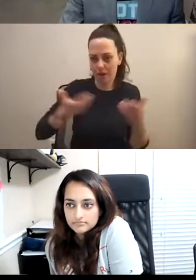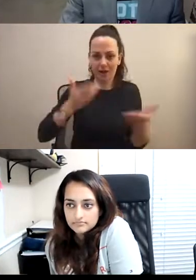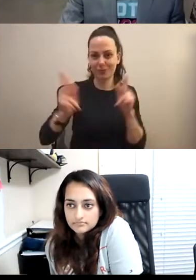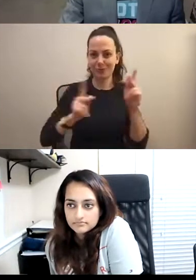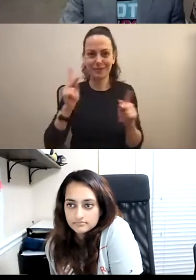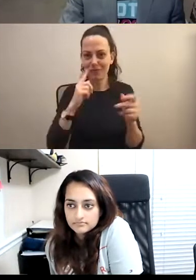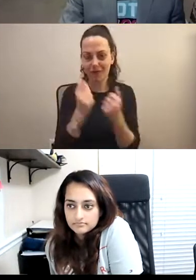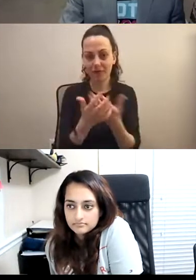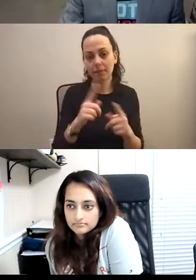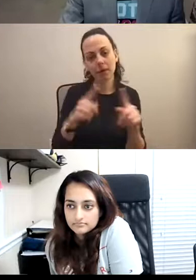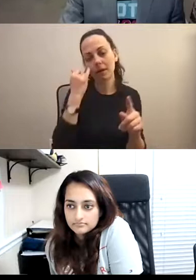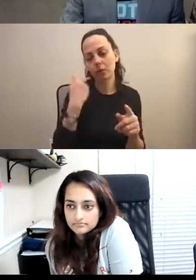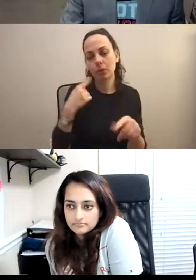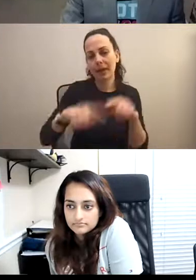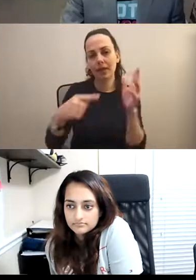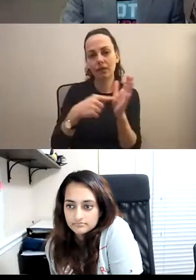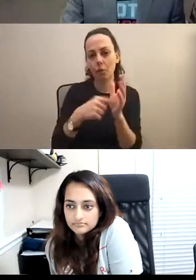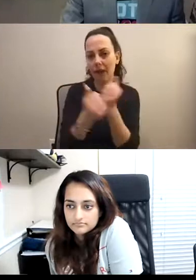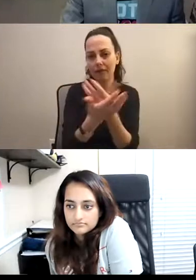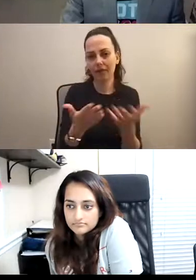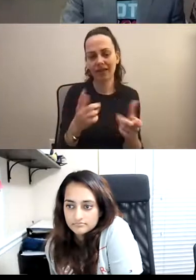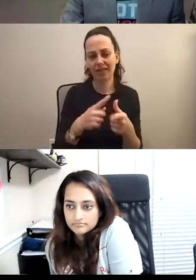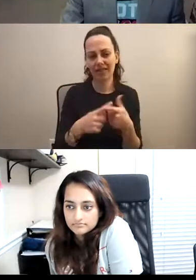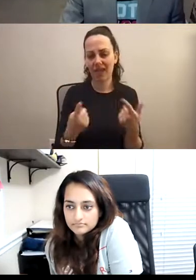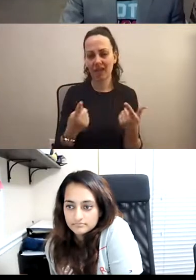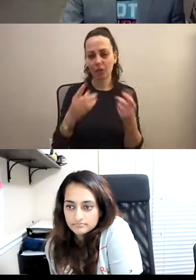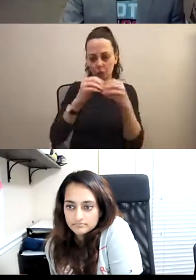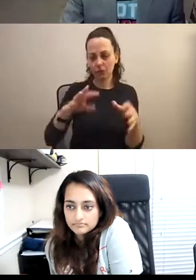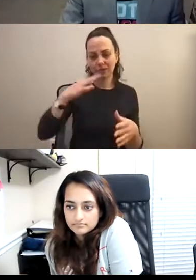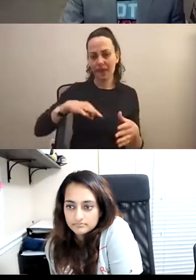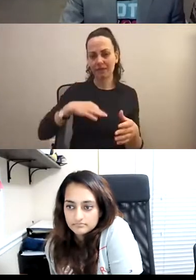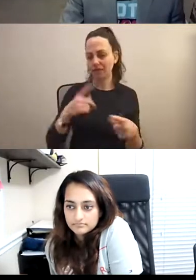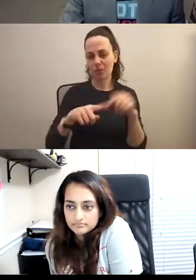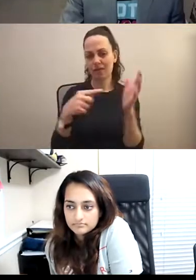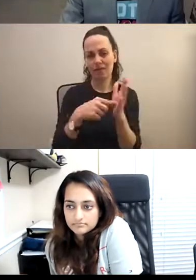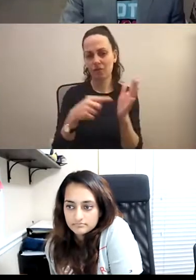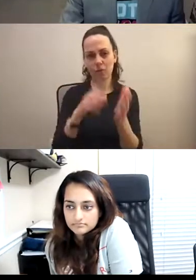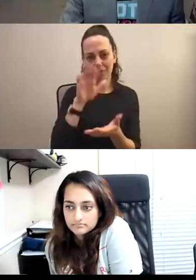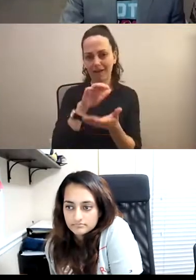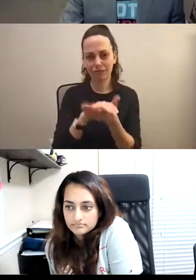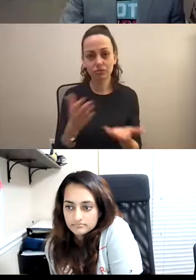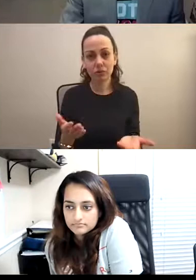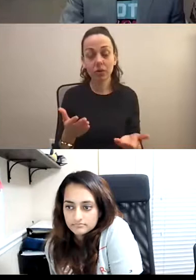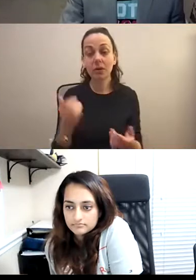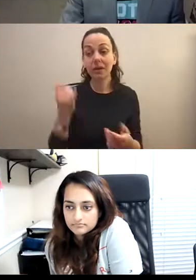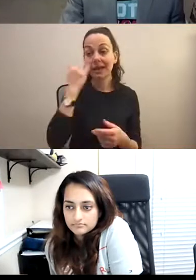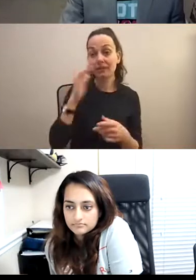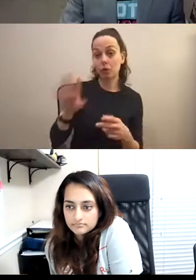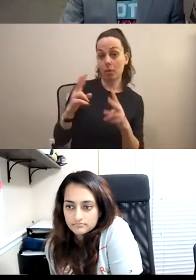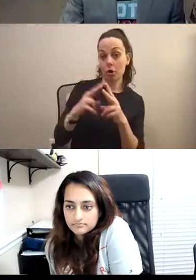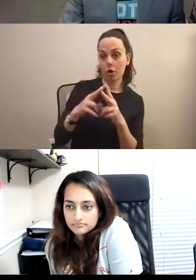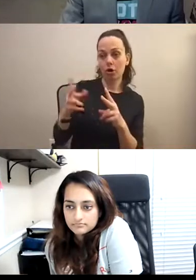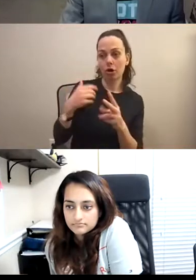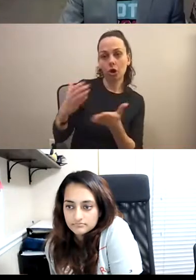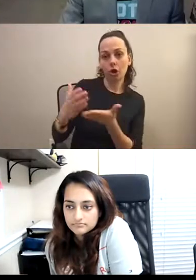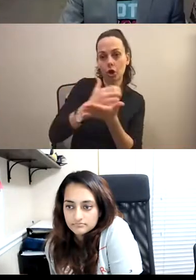if you're not able to, like, there's no way that you can afford it. And then, if you are with a partner that is making more money,